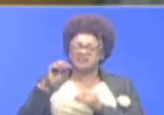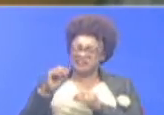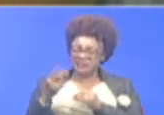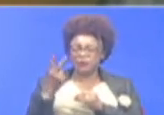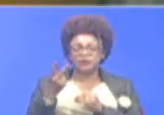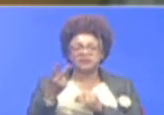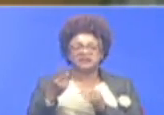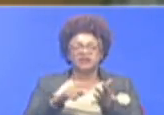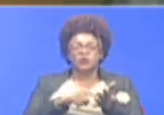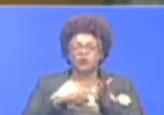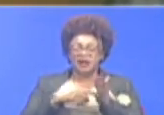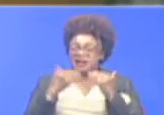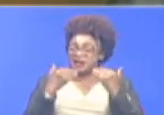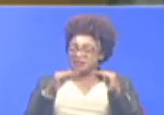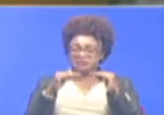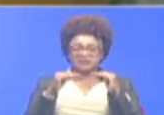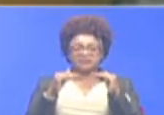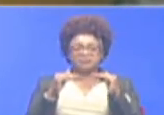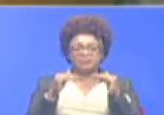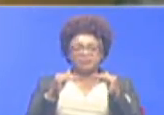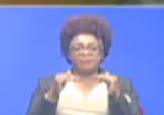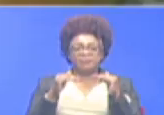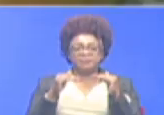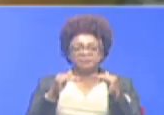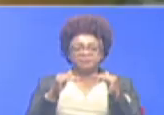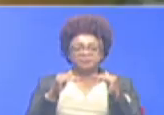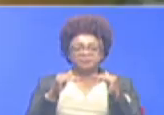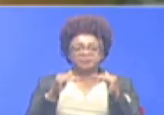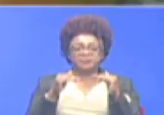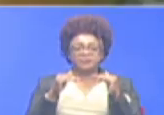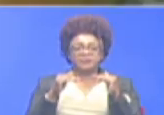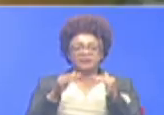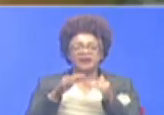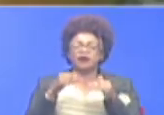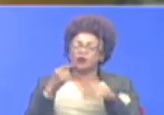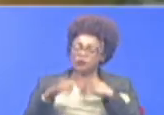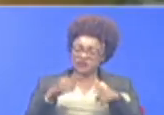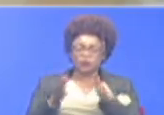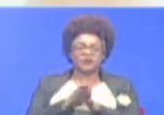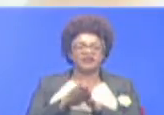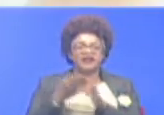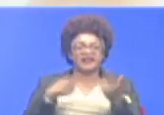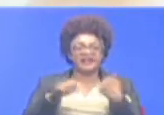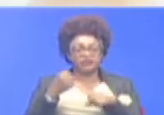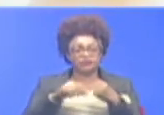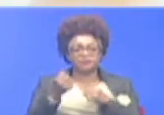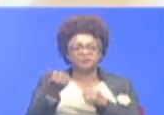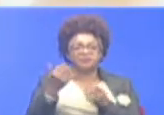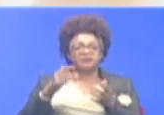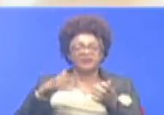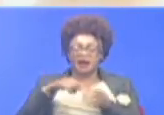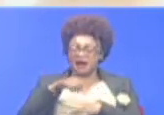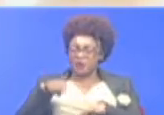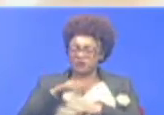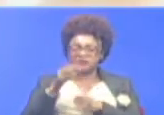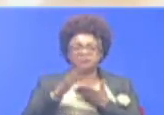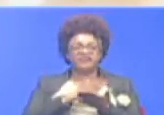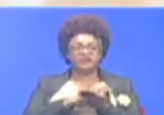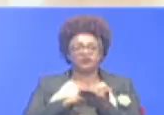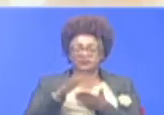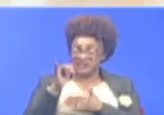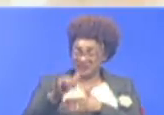required limit of aflatoxin. And perhaps in keeping with its reaction campaign, hours before White Alert